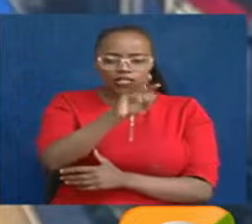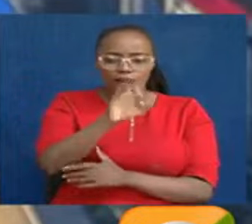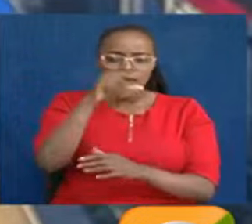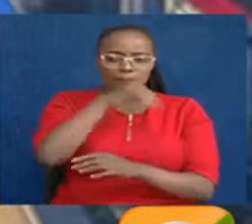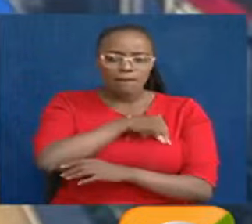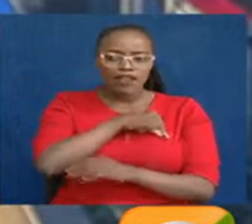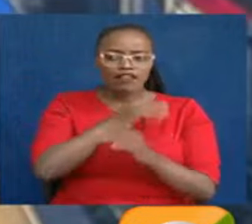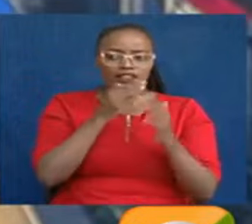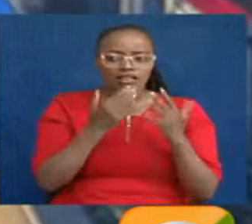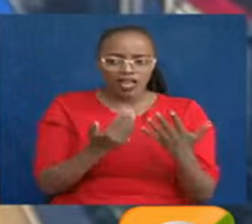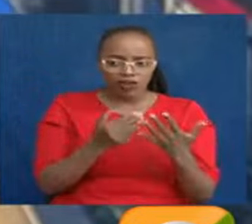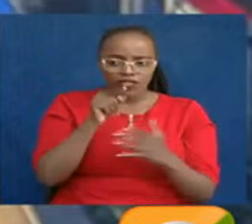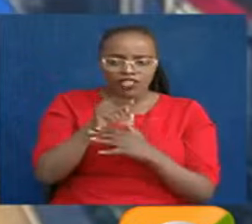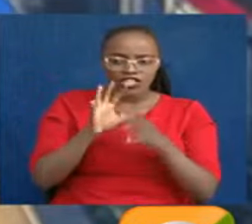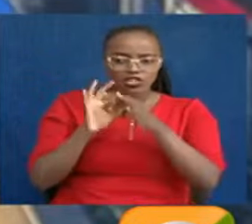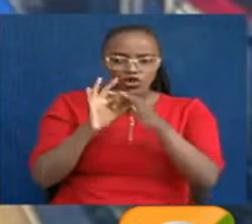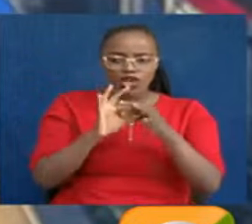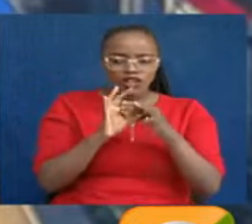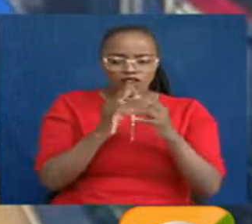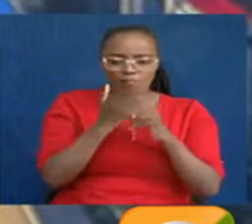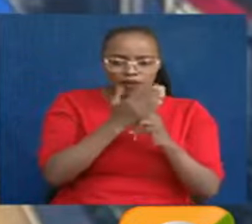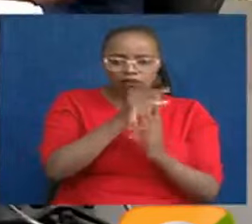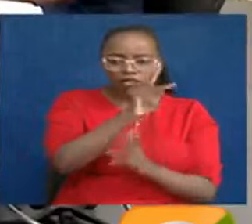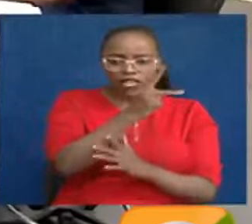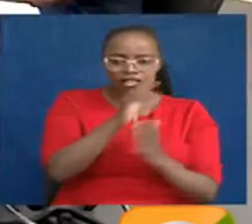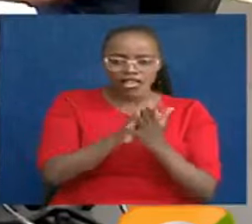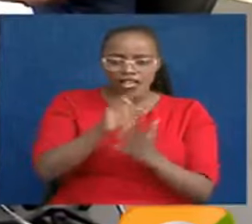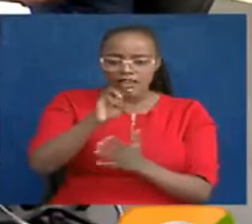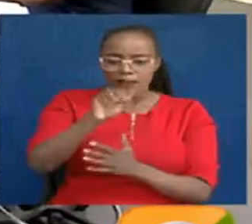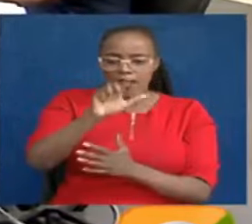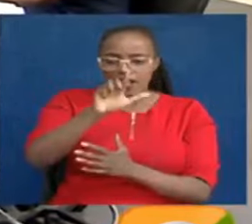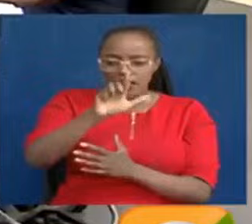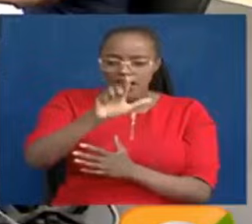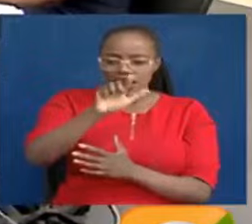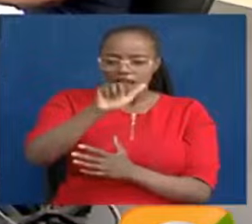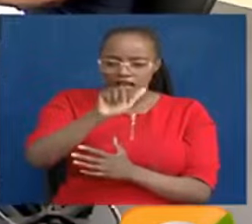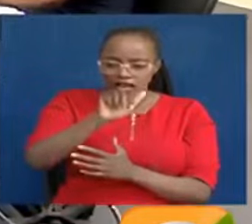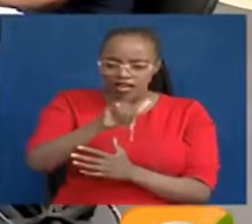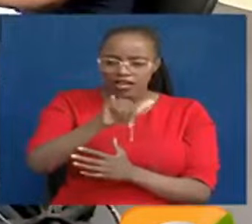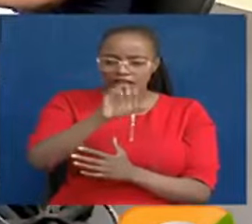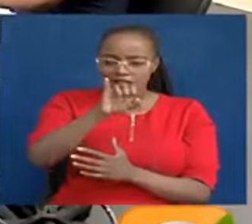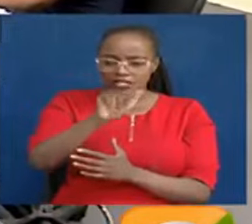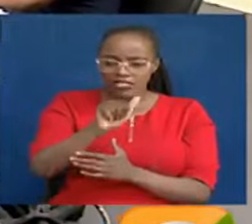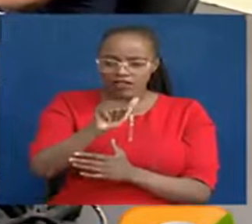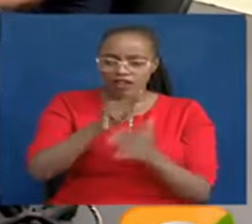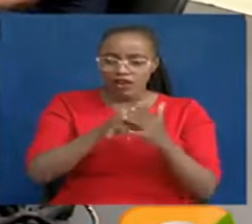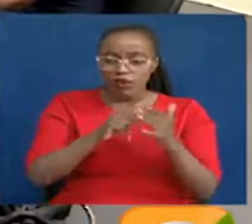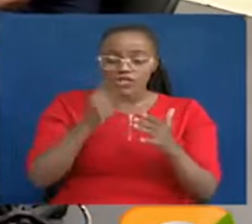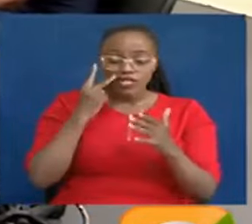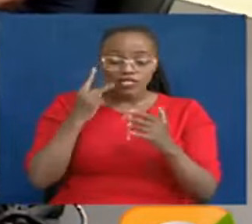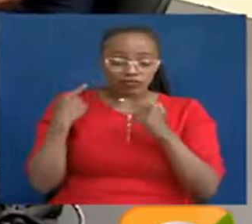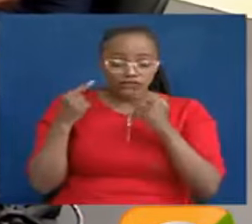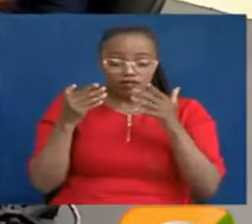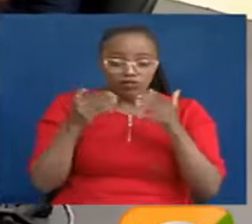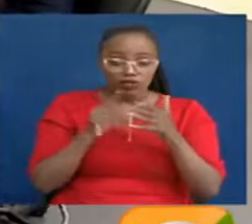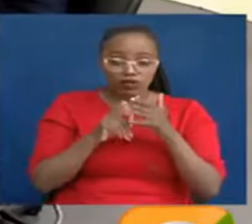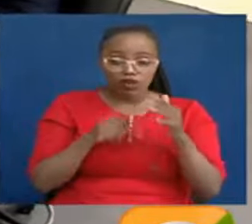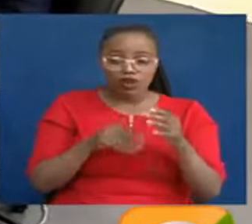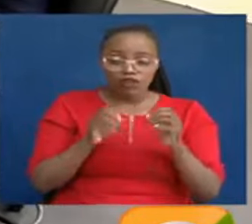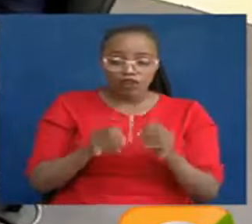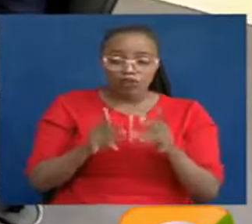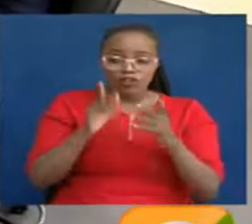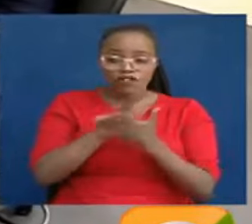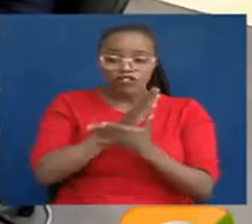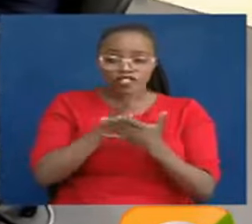from this collaboration between Kenya and Malaysia? I think what we have seen so far is opportunities in the